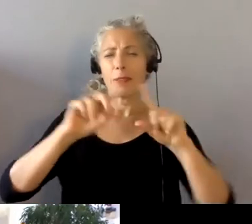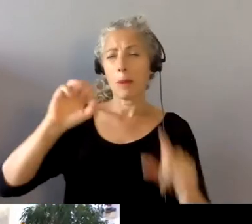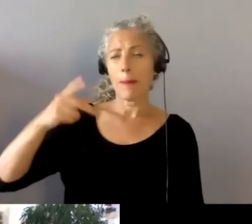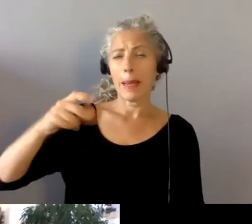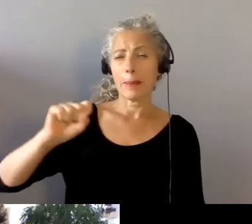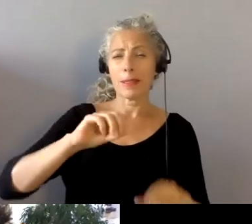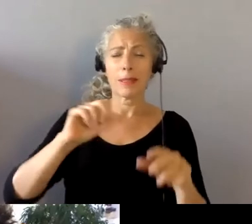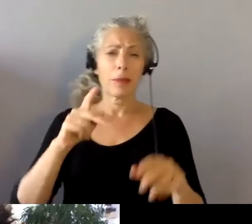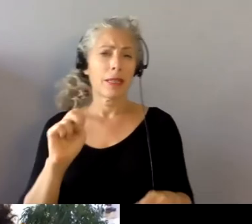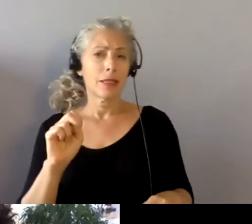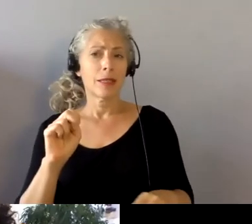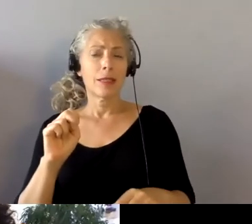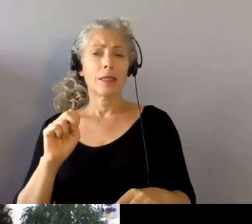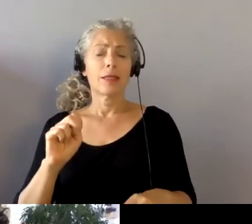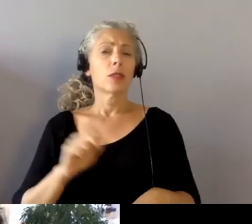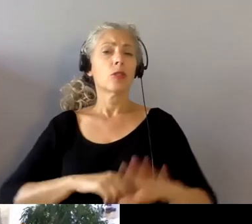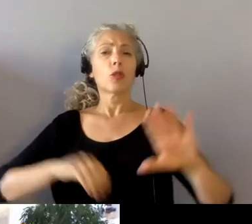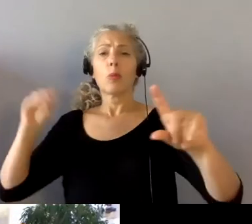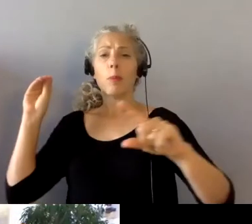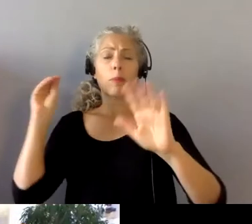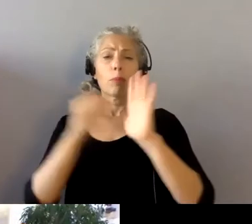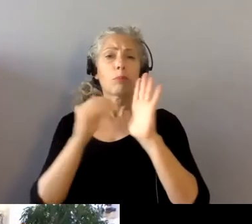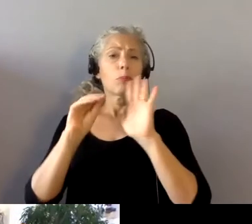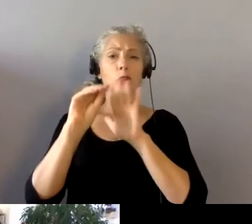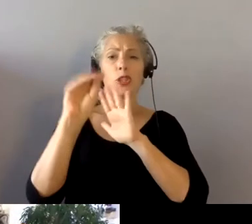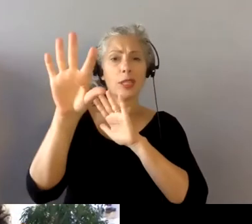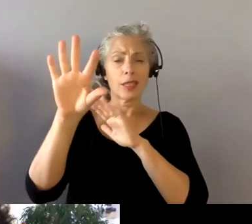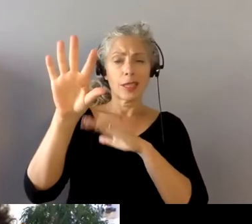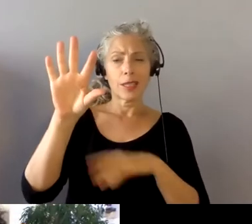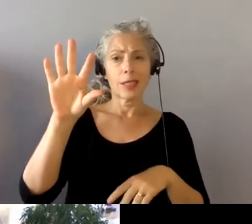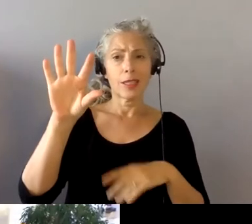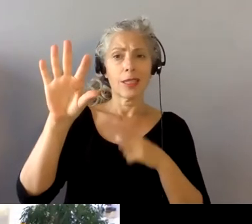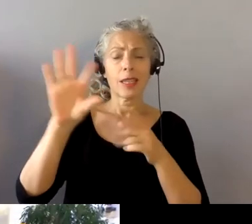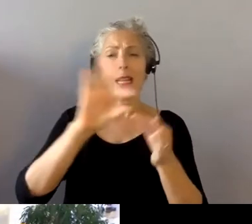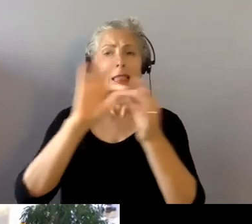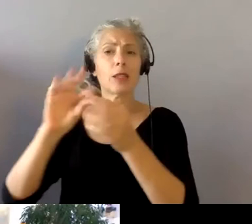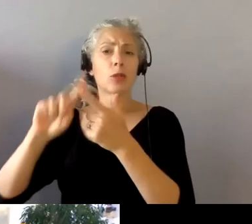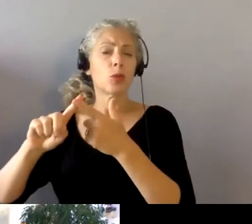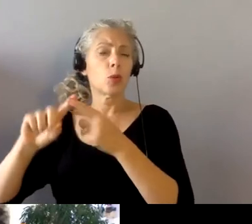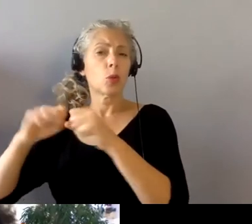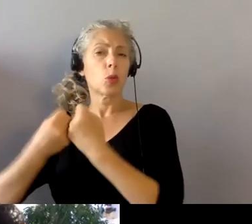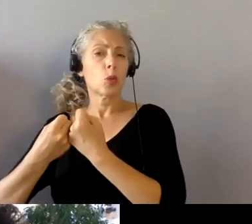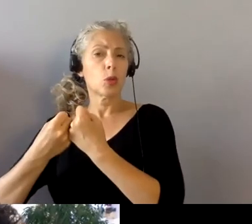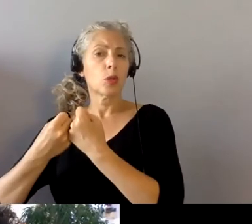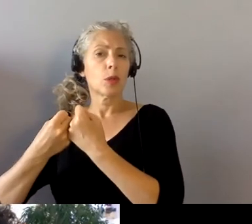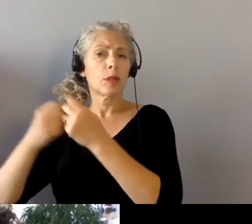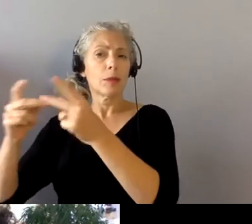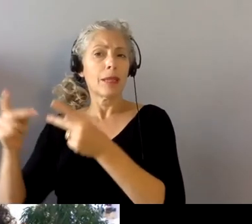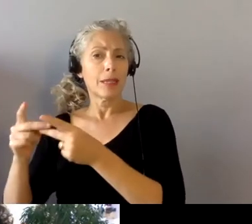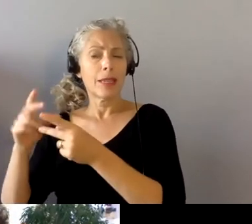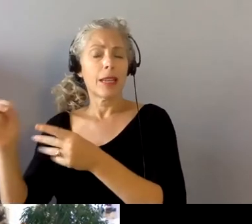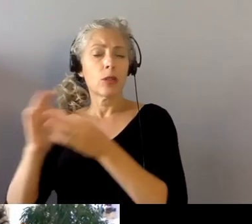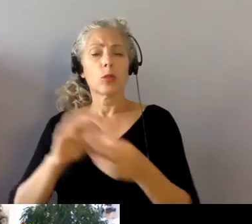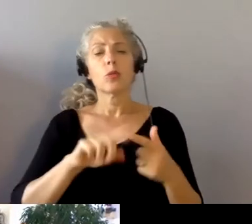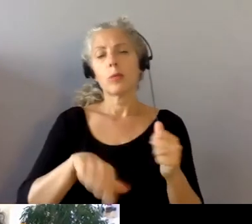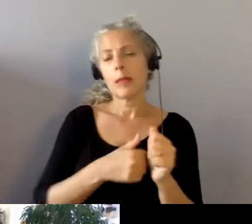then projecting wireframe drawings created a link to socialized space in a very, very different way, and to political